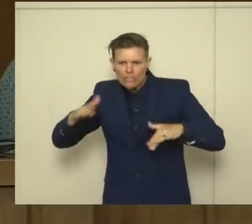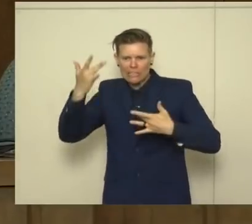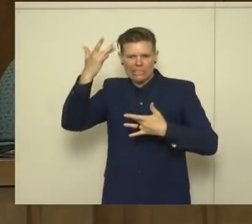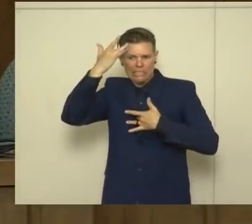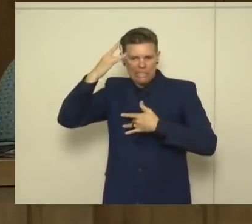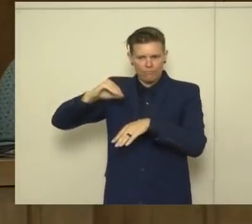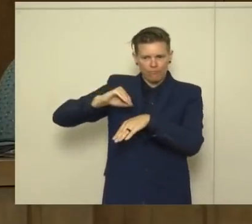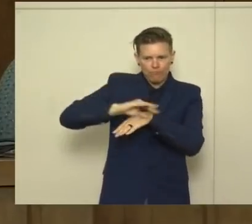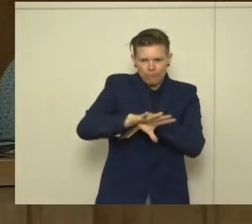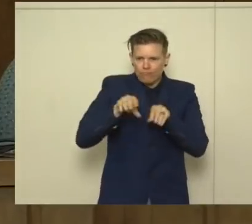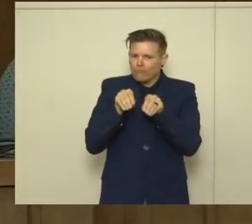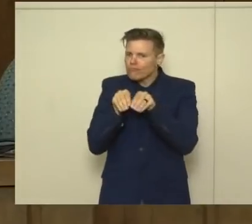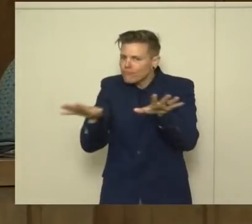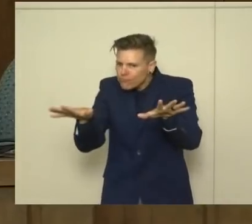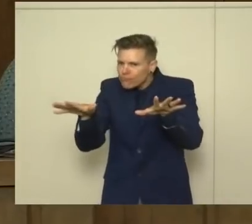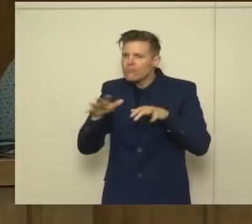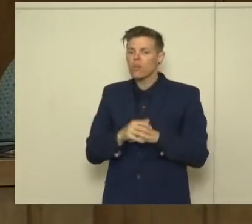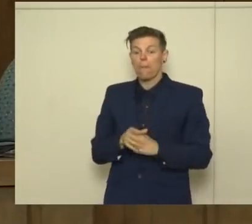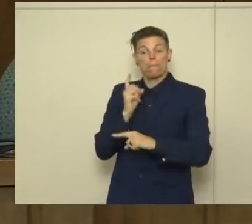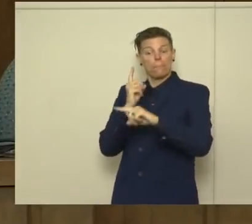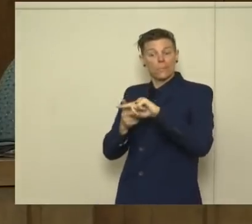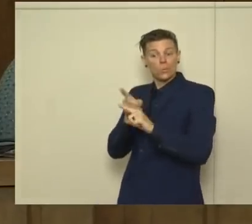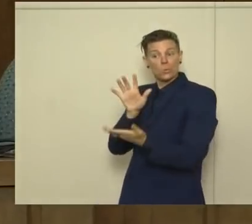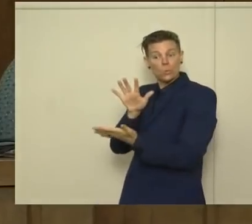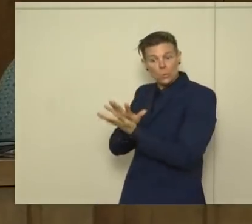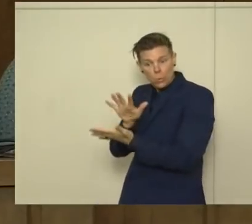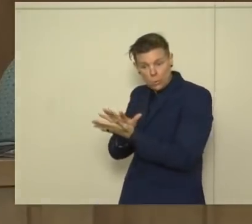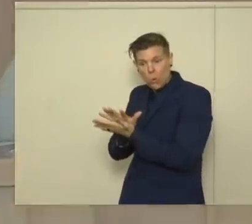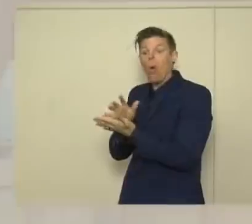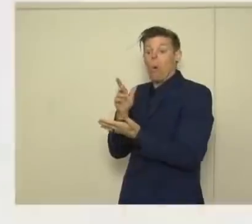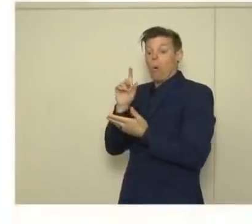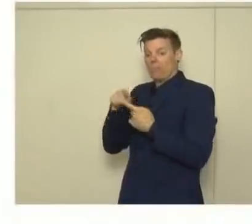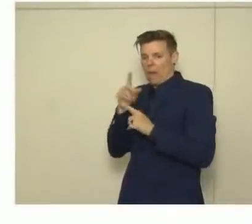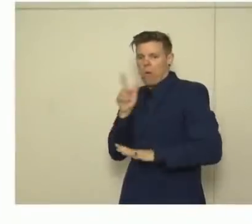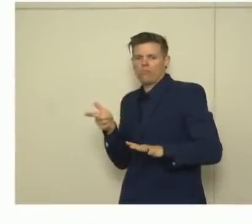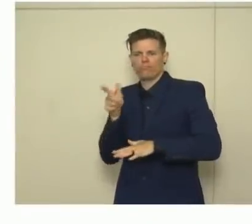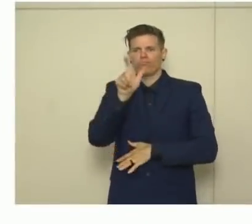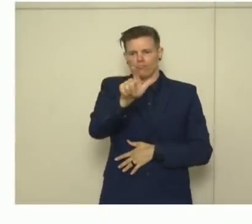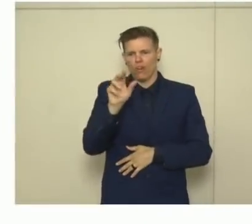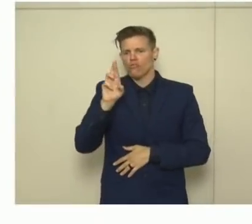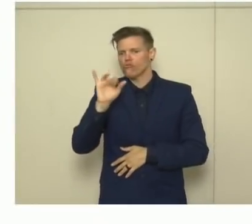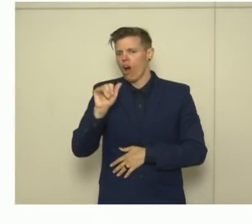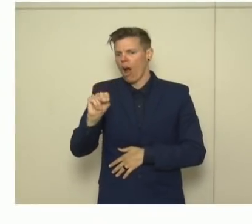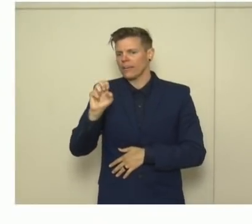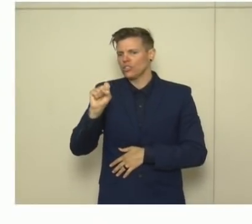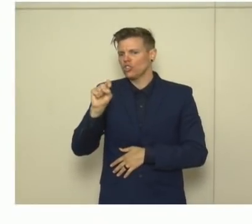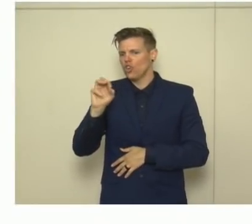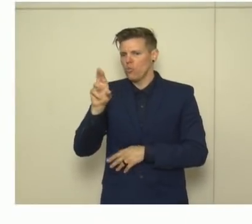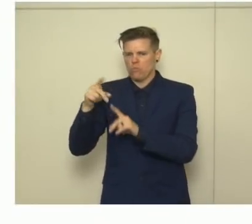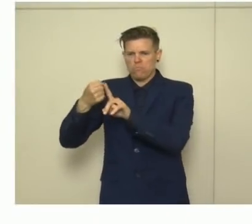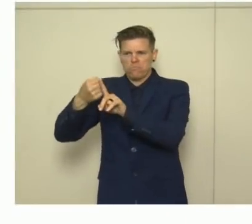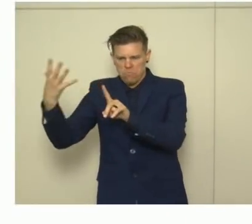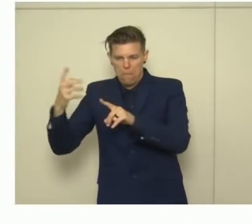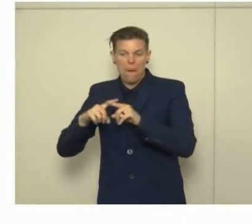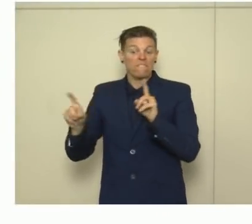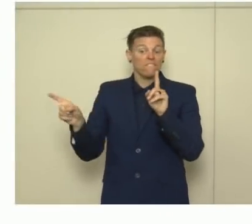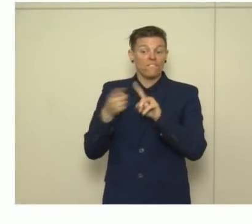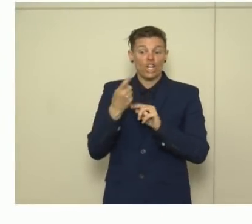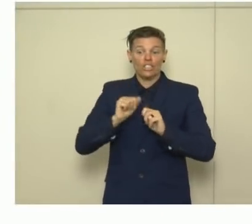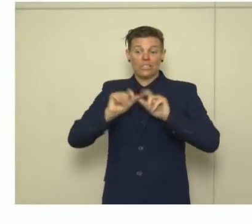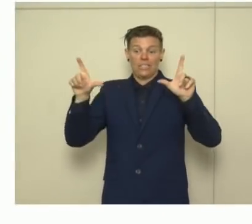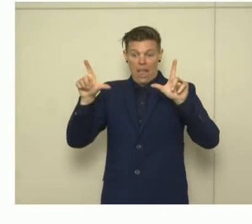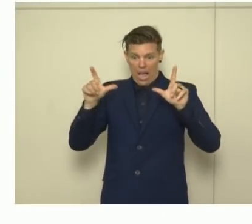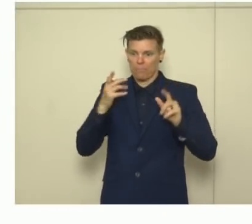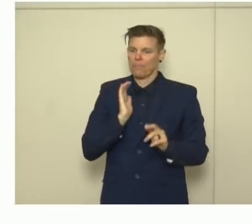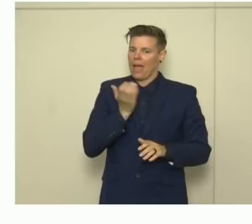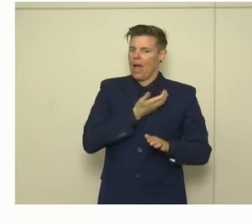Secretary Stewart coming up right after me. So if we go to the first slide, this is our epi curve. That top line